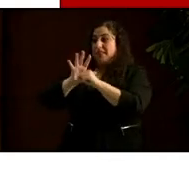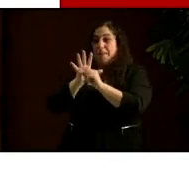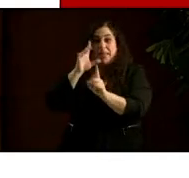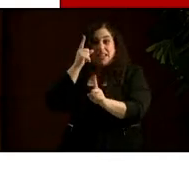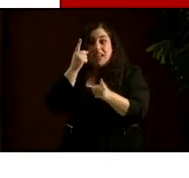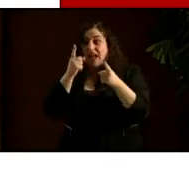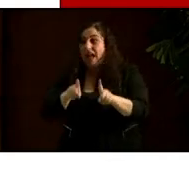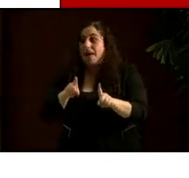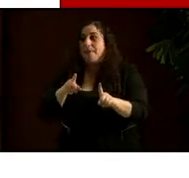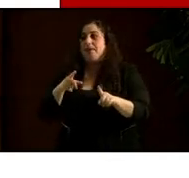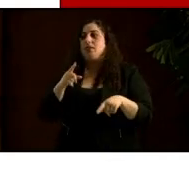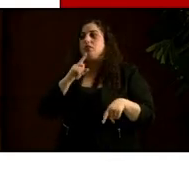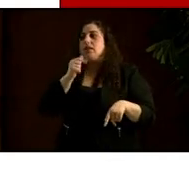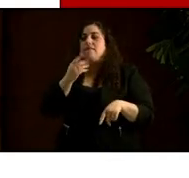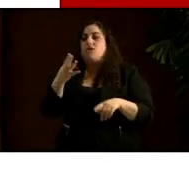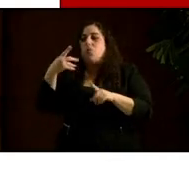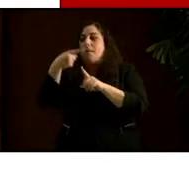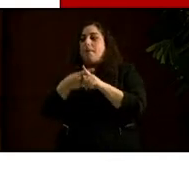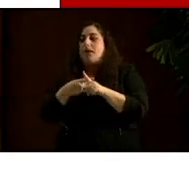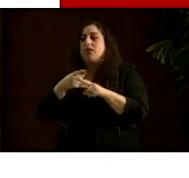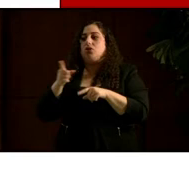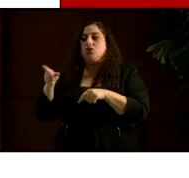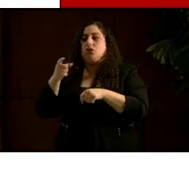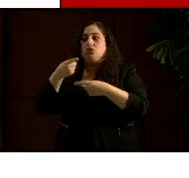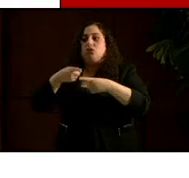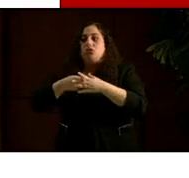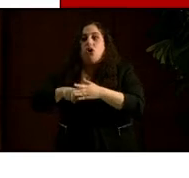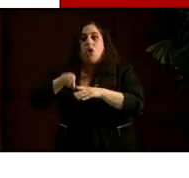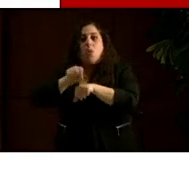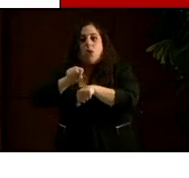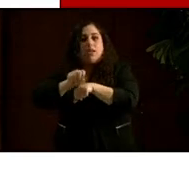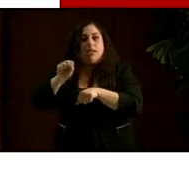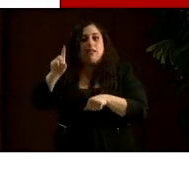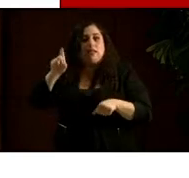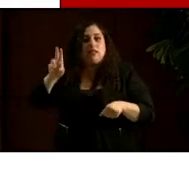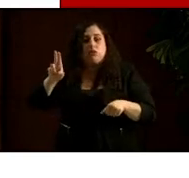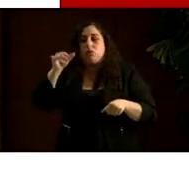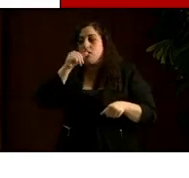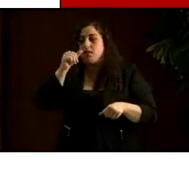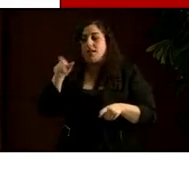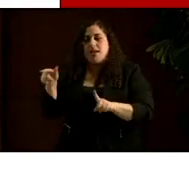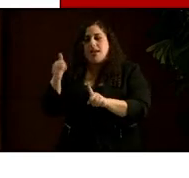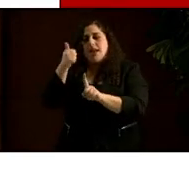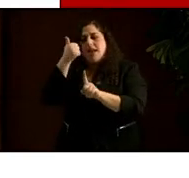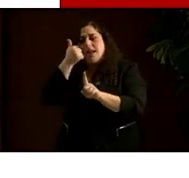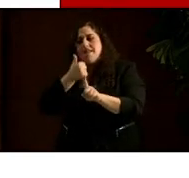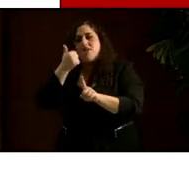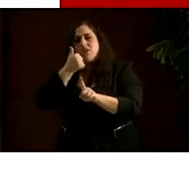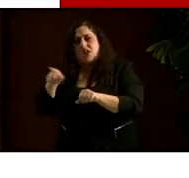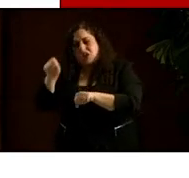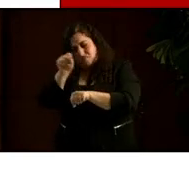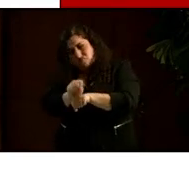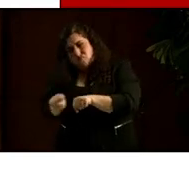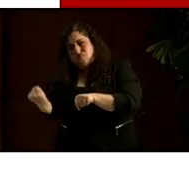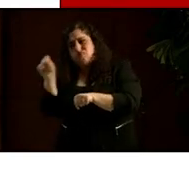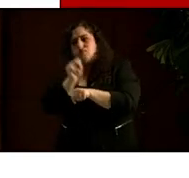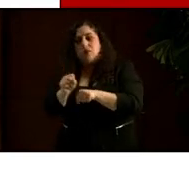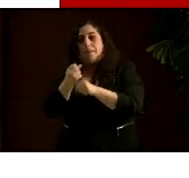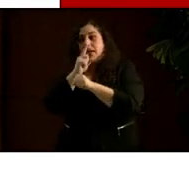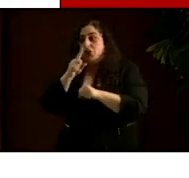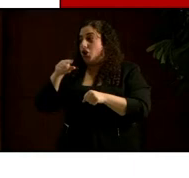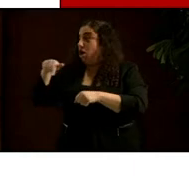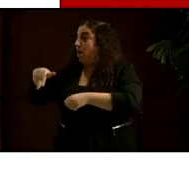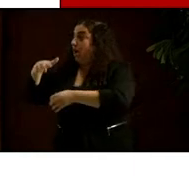SDSU. Every day, she continues to work to keep the campus aware and informed and safe about